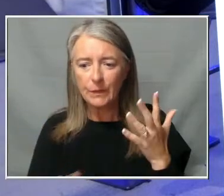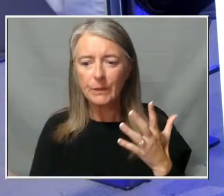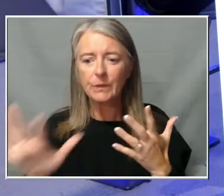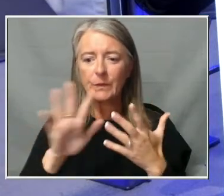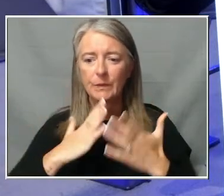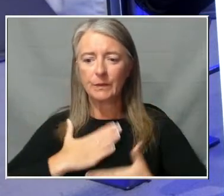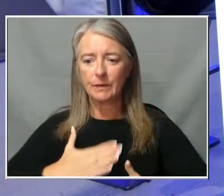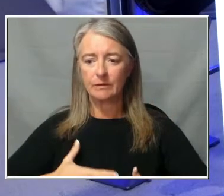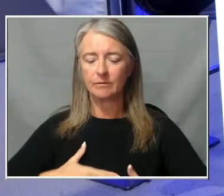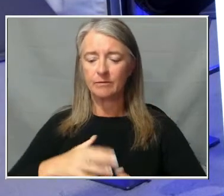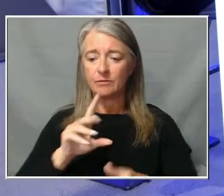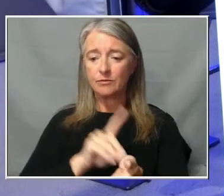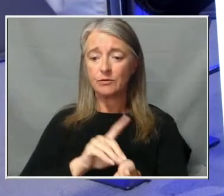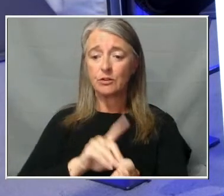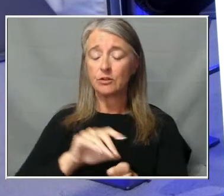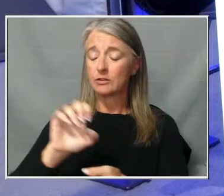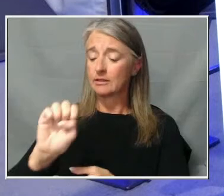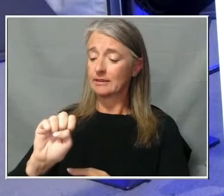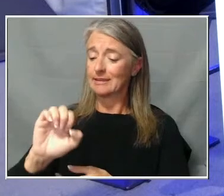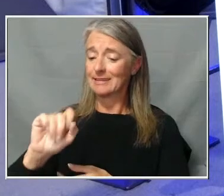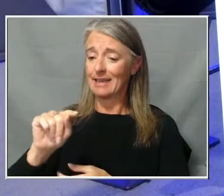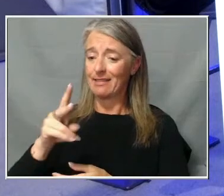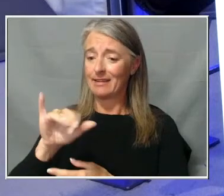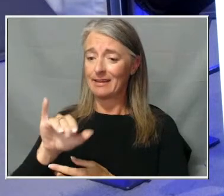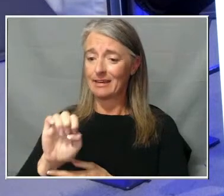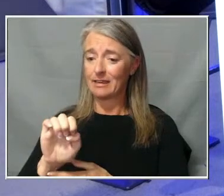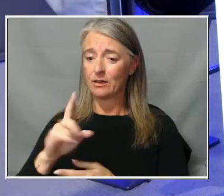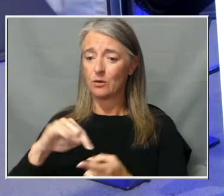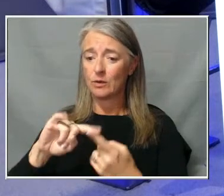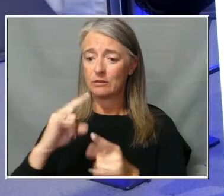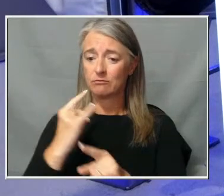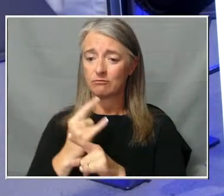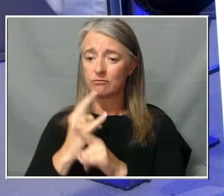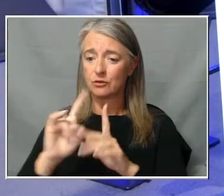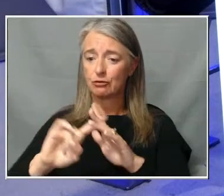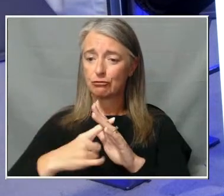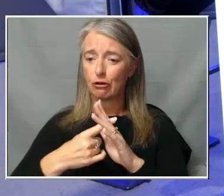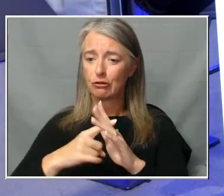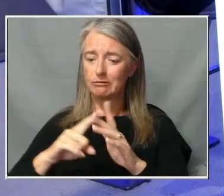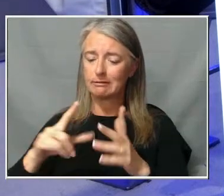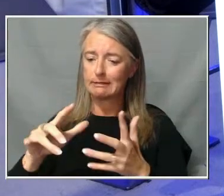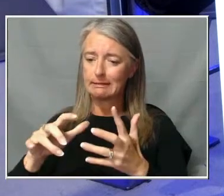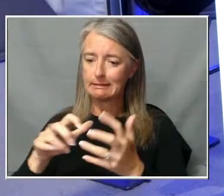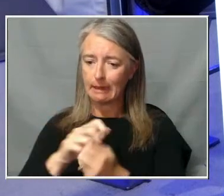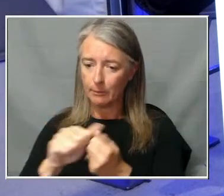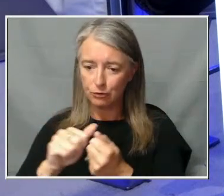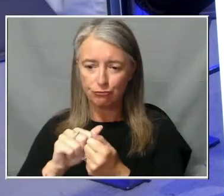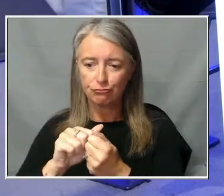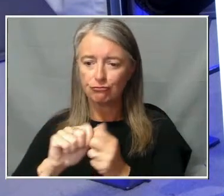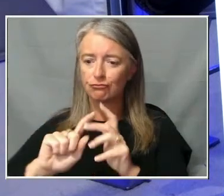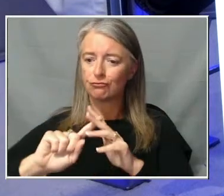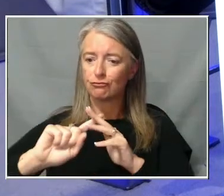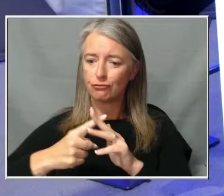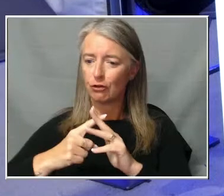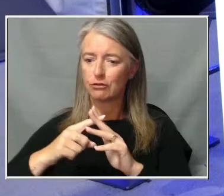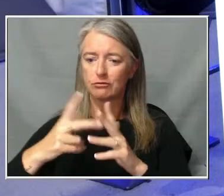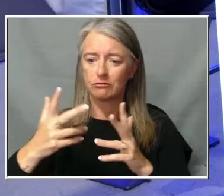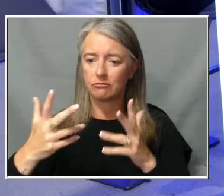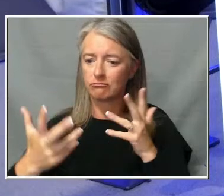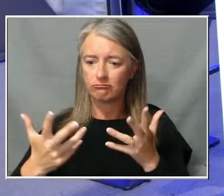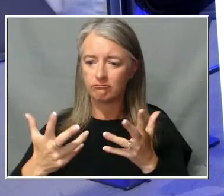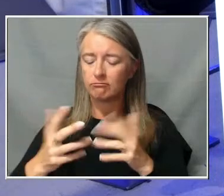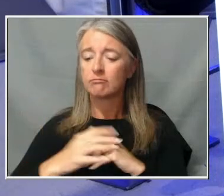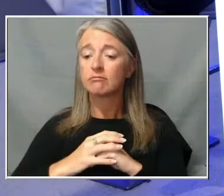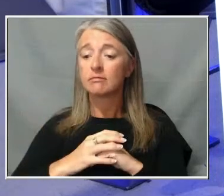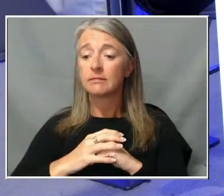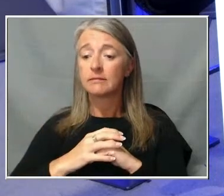Sethi, so when does alcohol start doing the damage? When does the effect start to kick in? And is there such